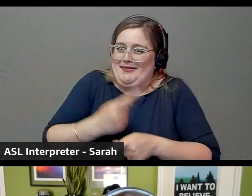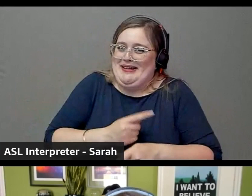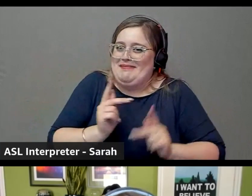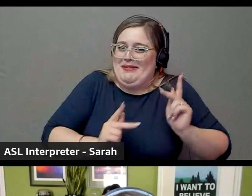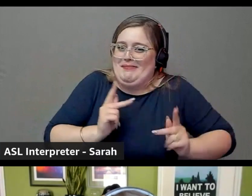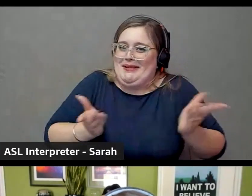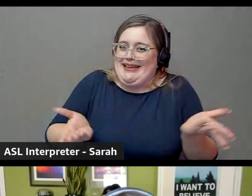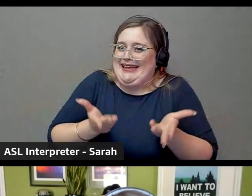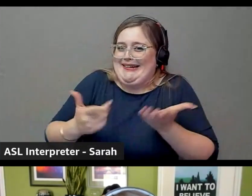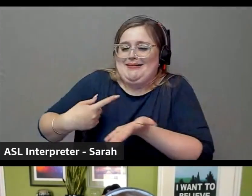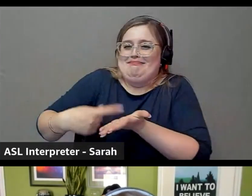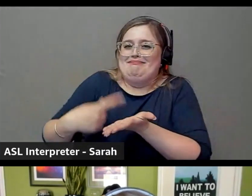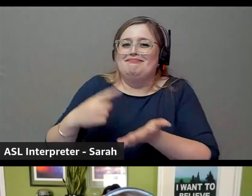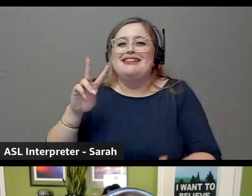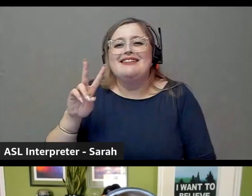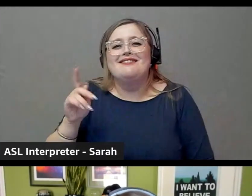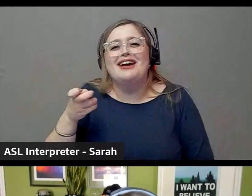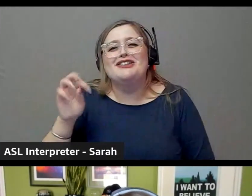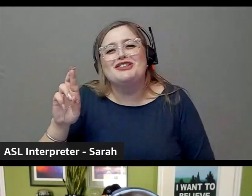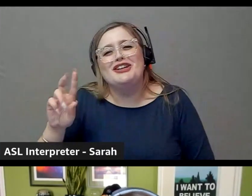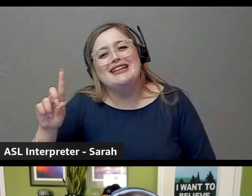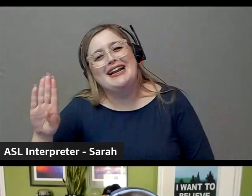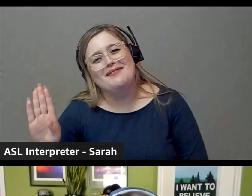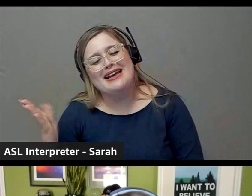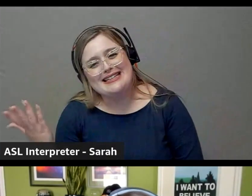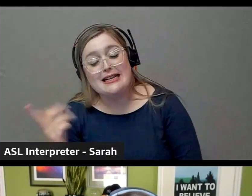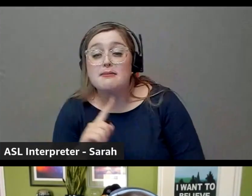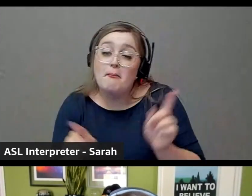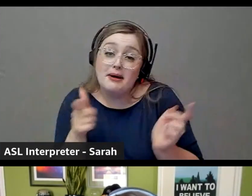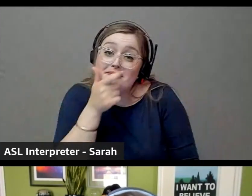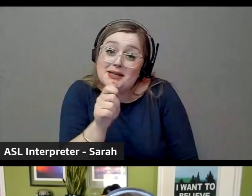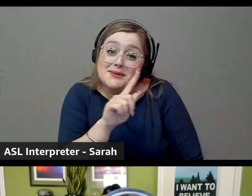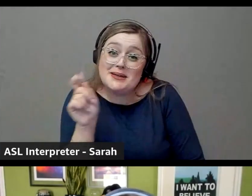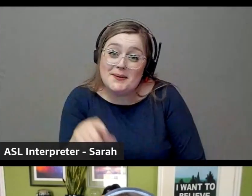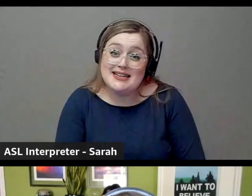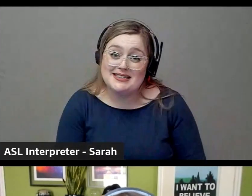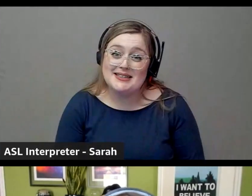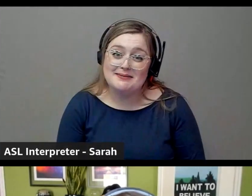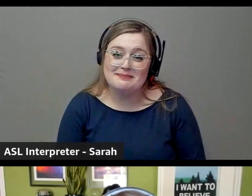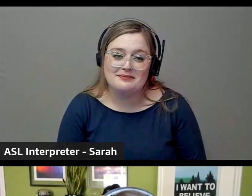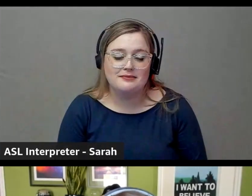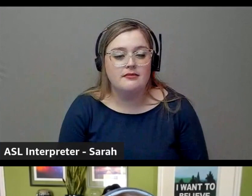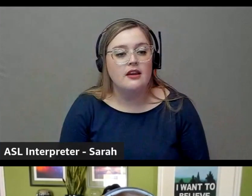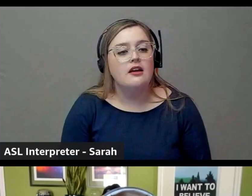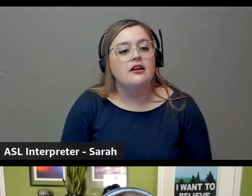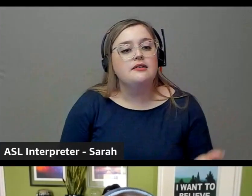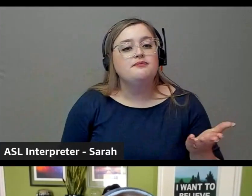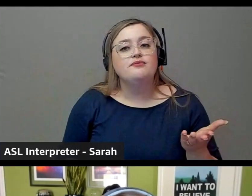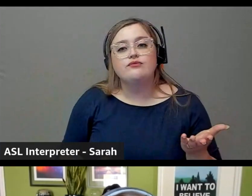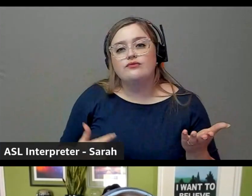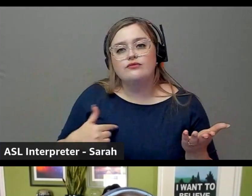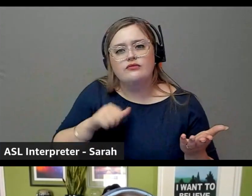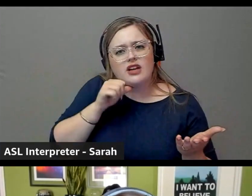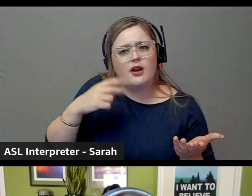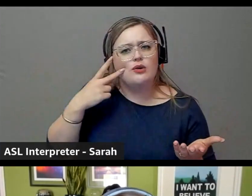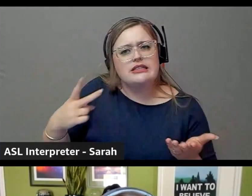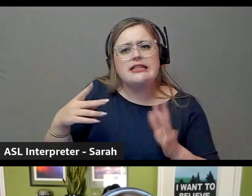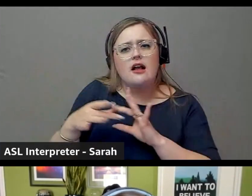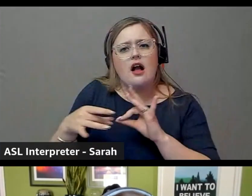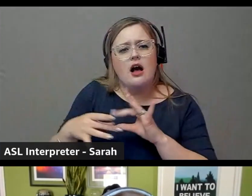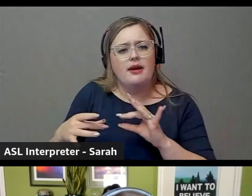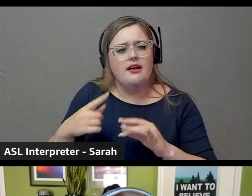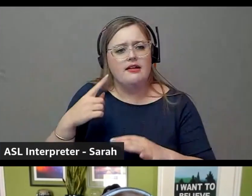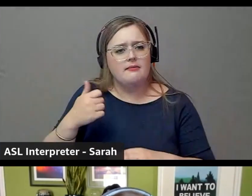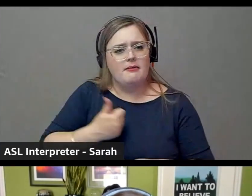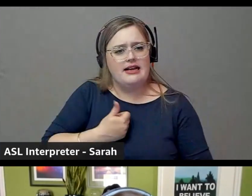vector databases. But very interesting question there. Well, I don't see the comment right on my screen right now,